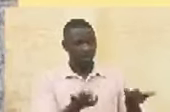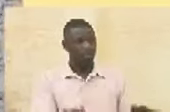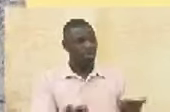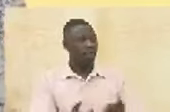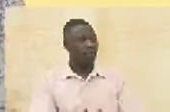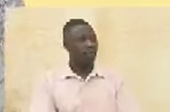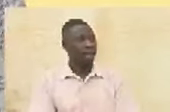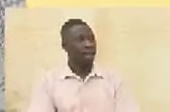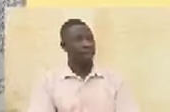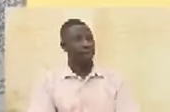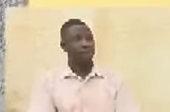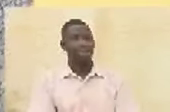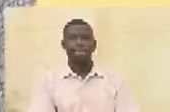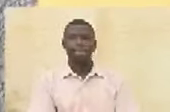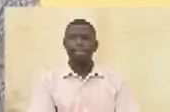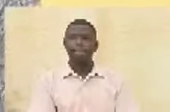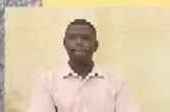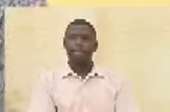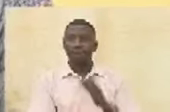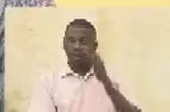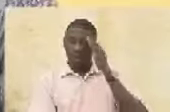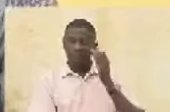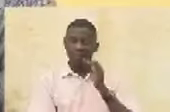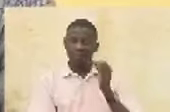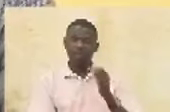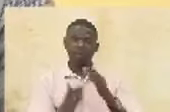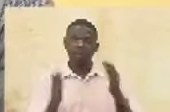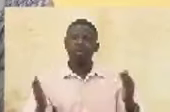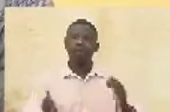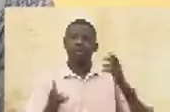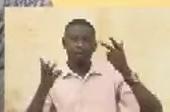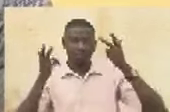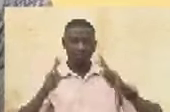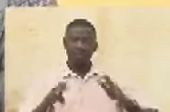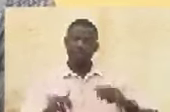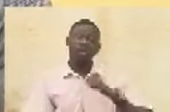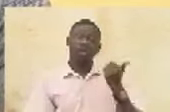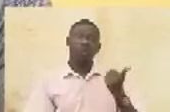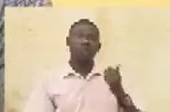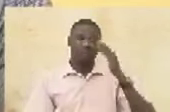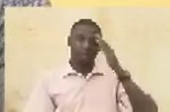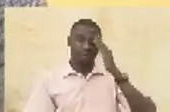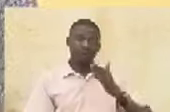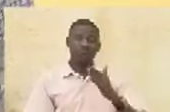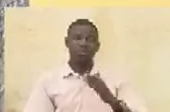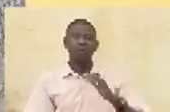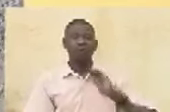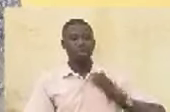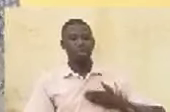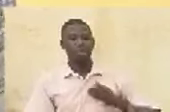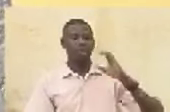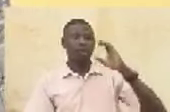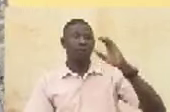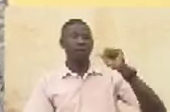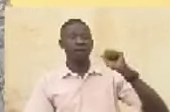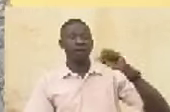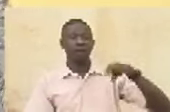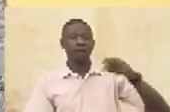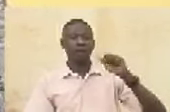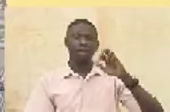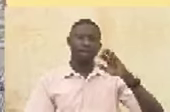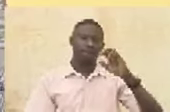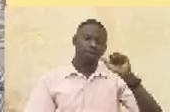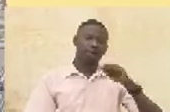itadi. Thank you very much, my counselor, and thank you, Mrs. Camara, for your testimony. Abarka bake kiaman ko abarka